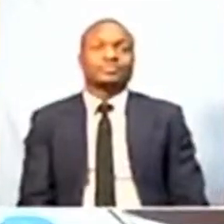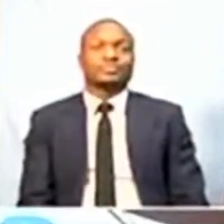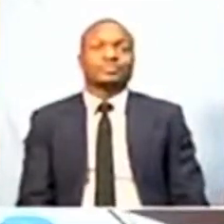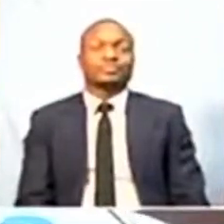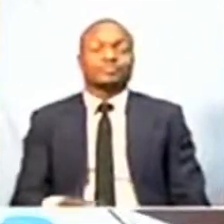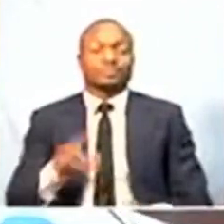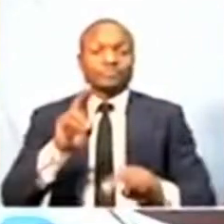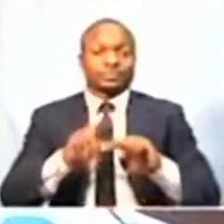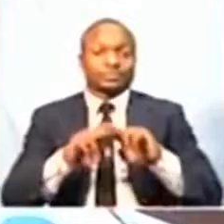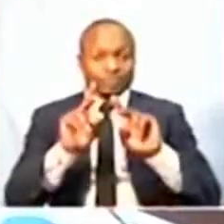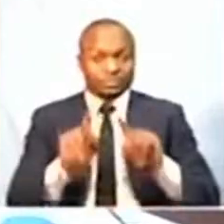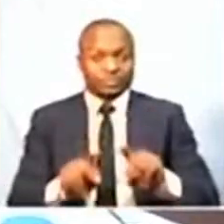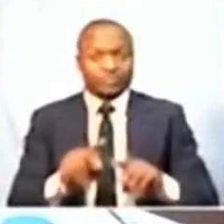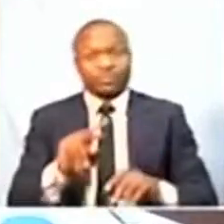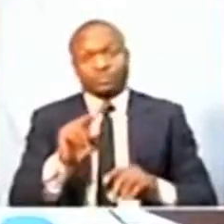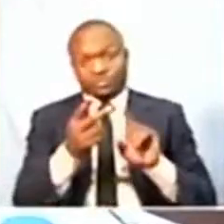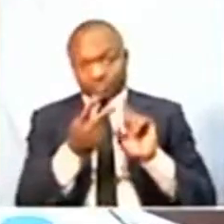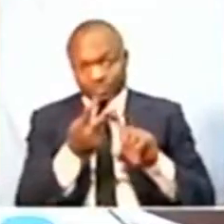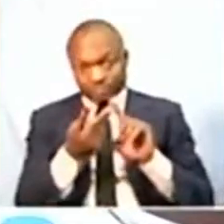Chair, the second one is